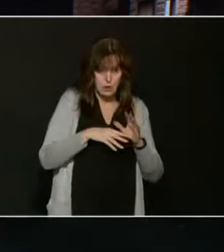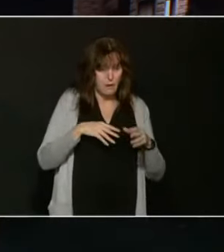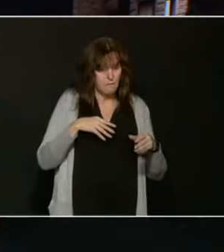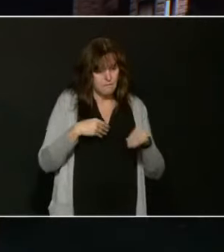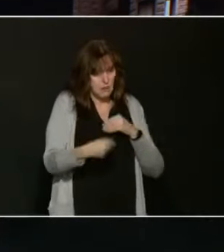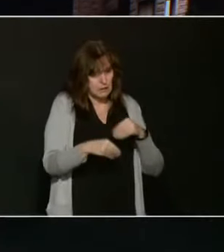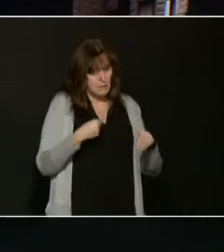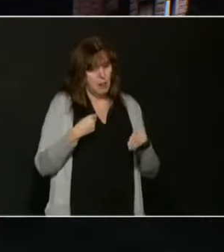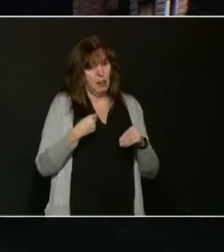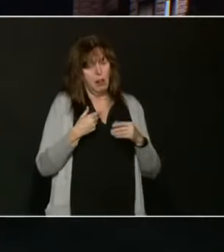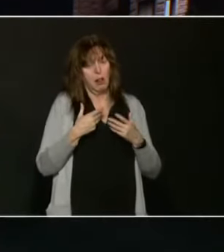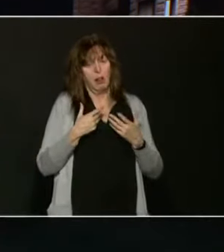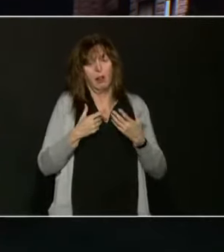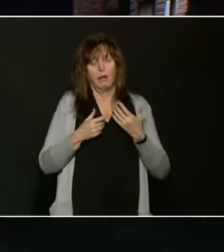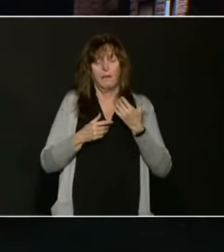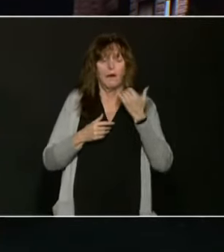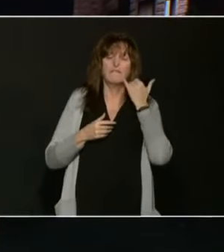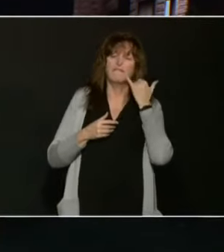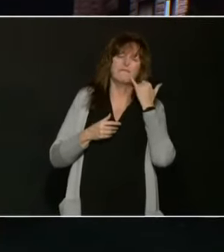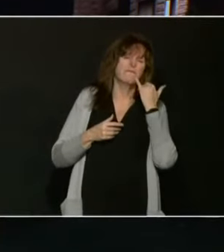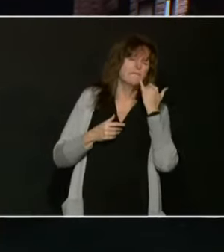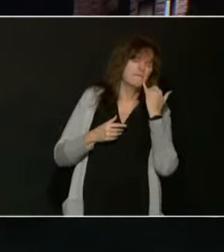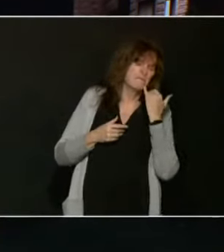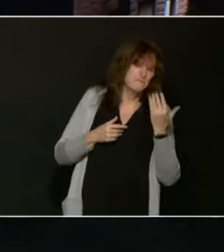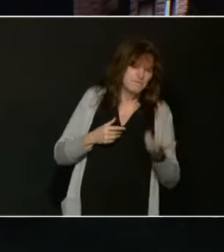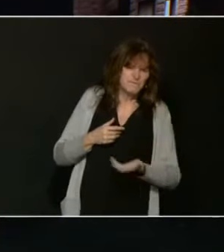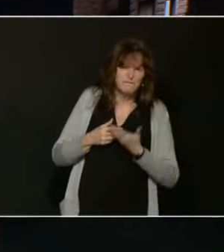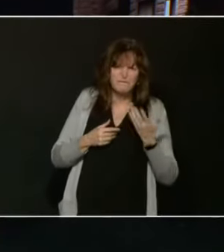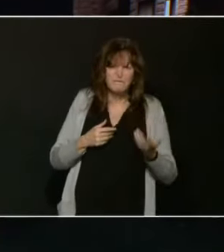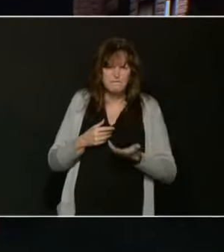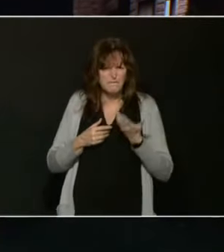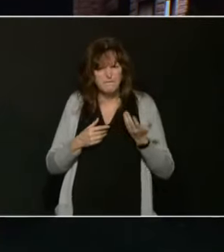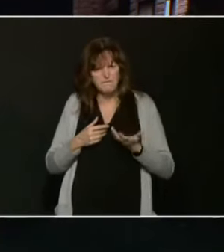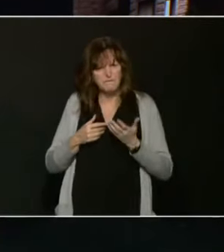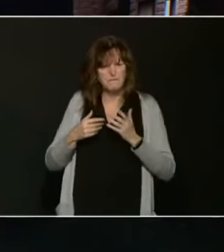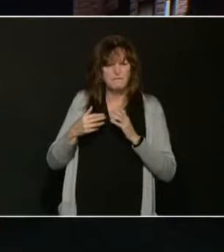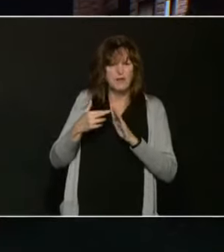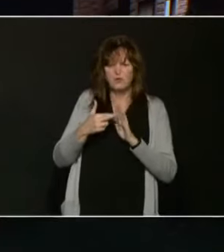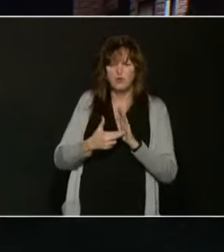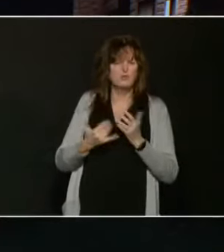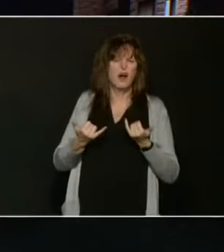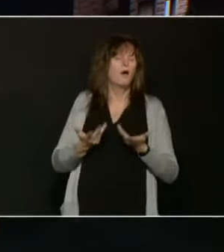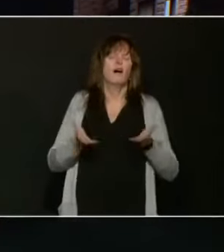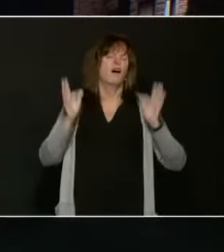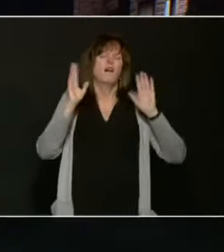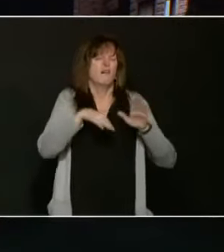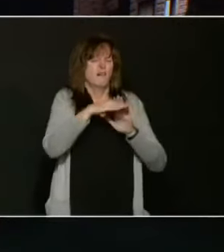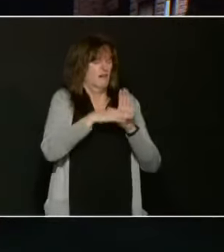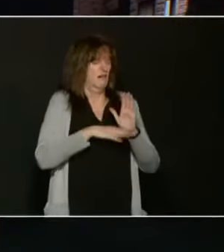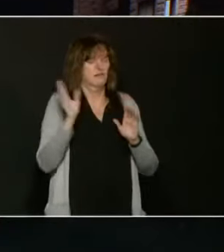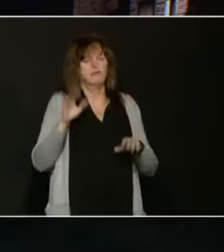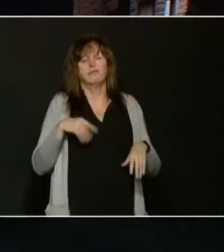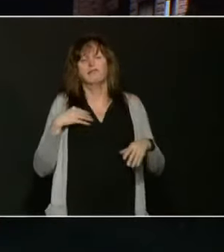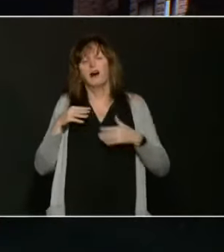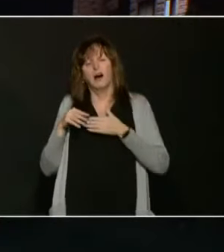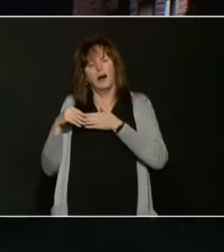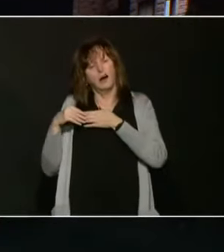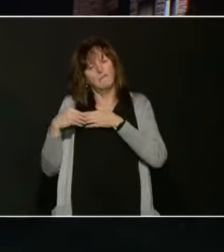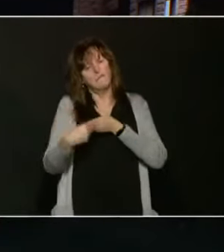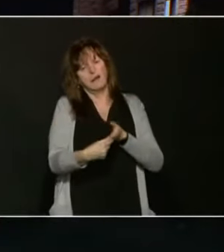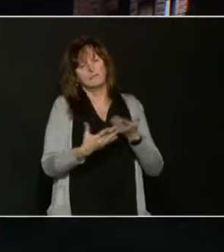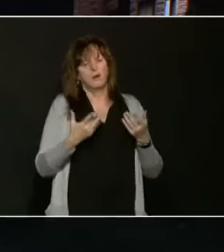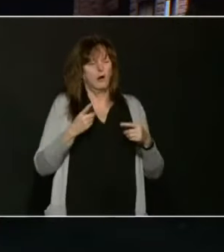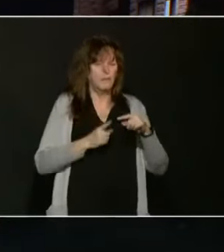if we, say, further liberalize what we have now, or some combination of that and people stopping